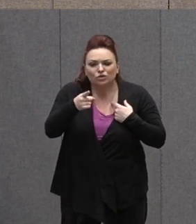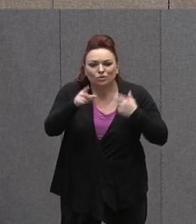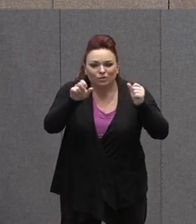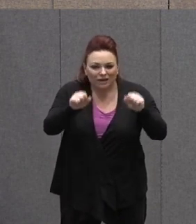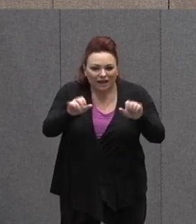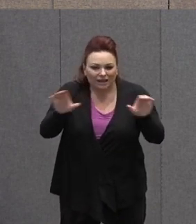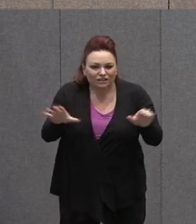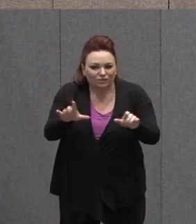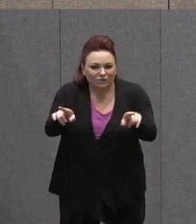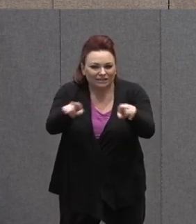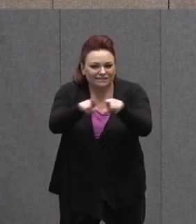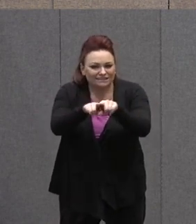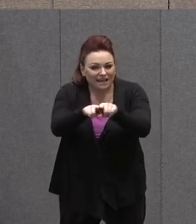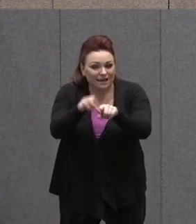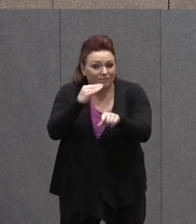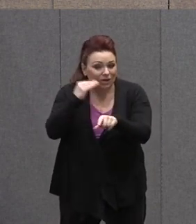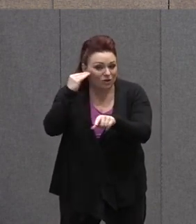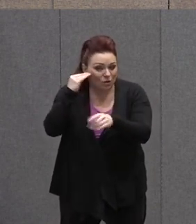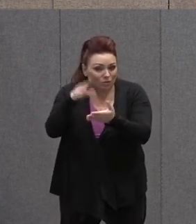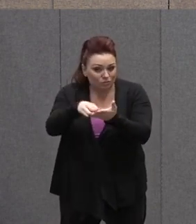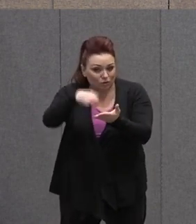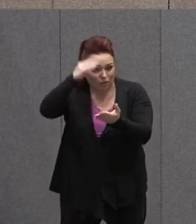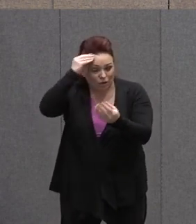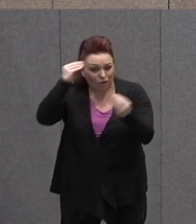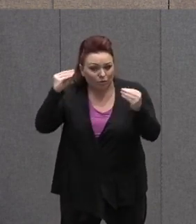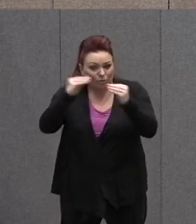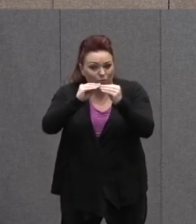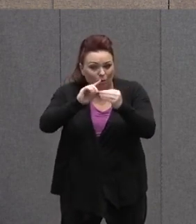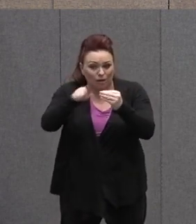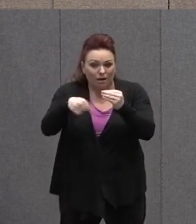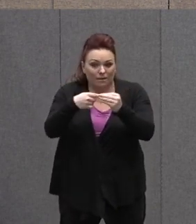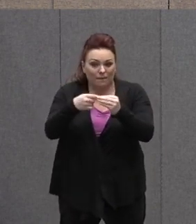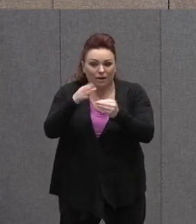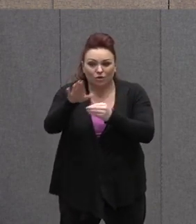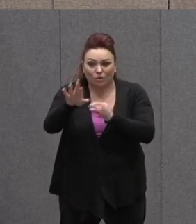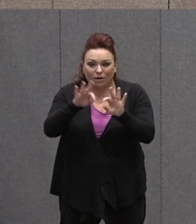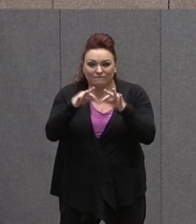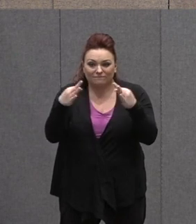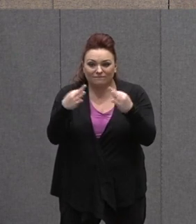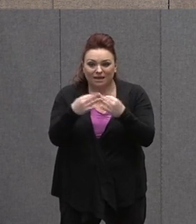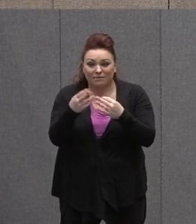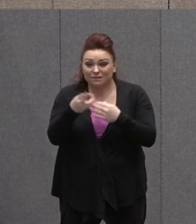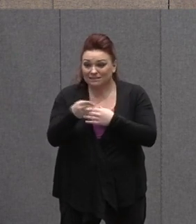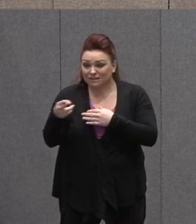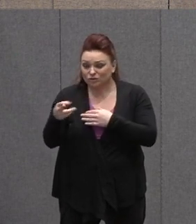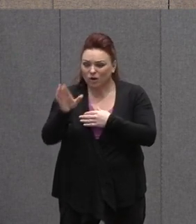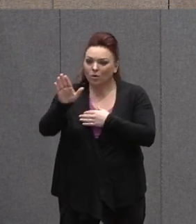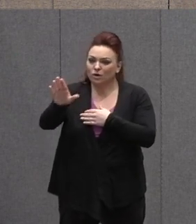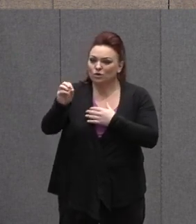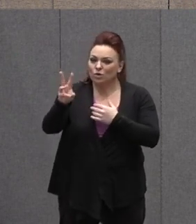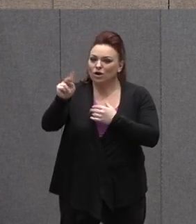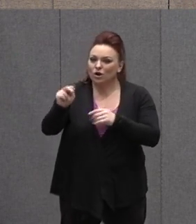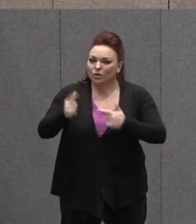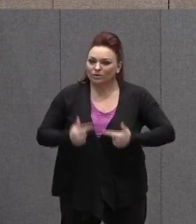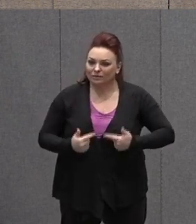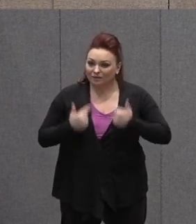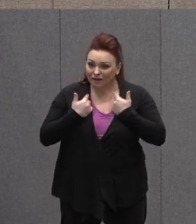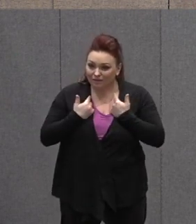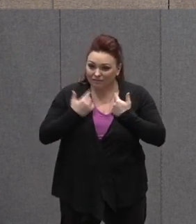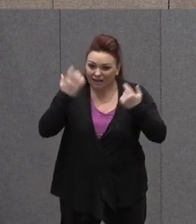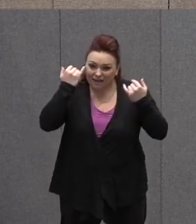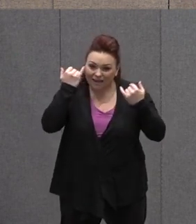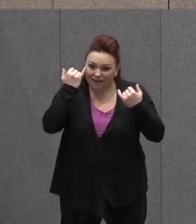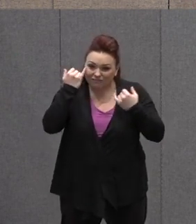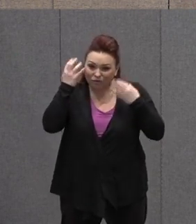to learn more about your family's history or even a little bit more about your own life. If you choose to do this activity at home,